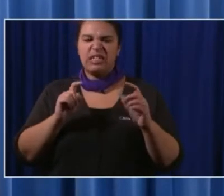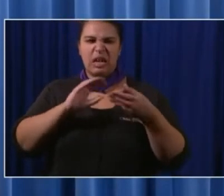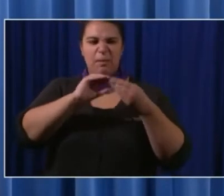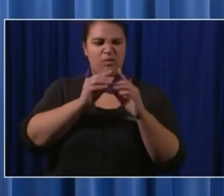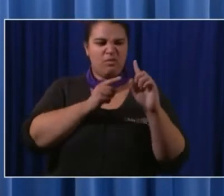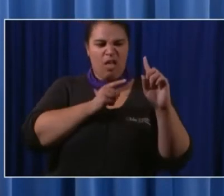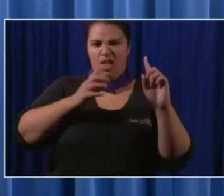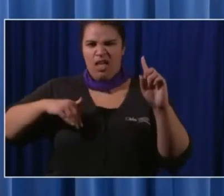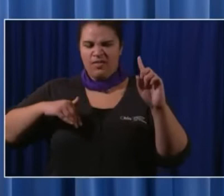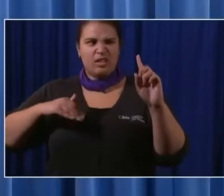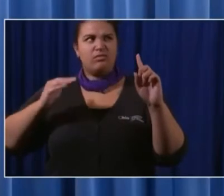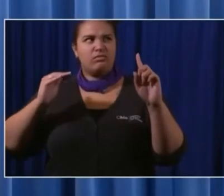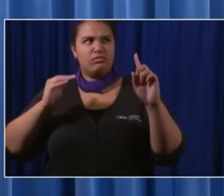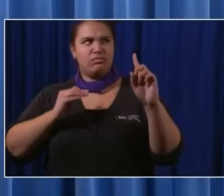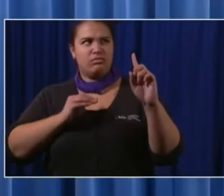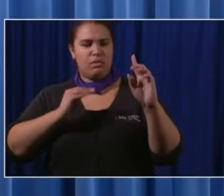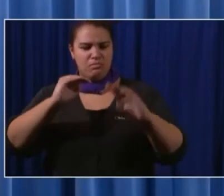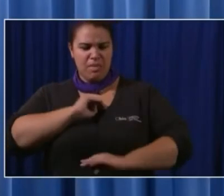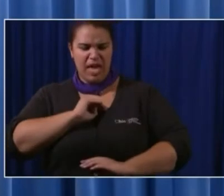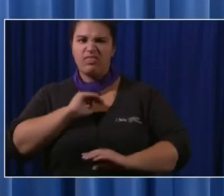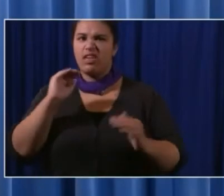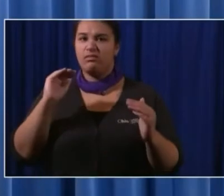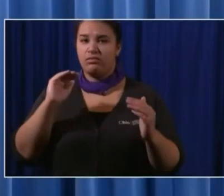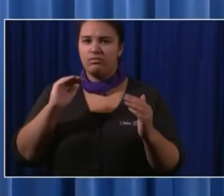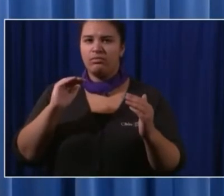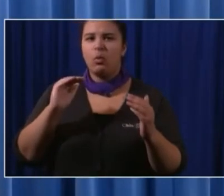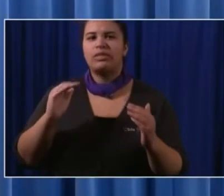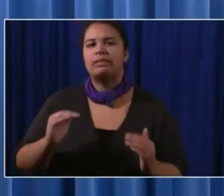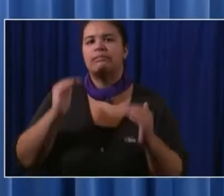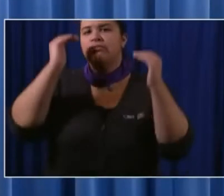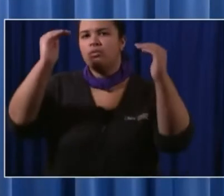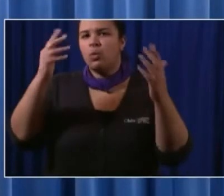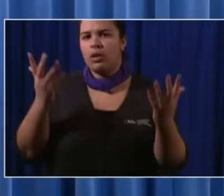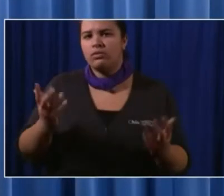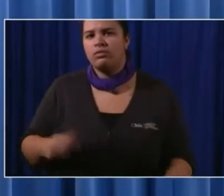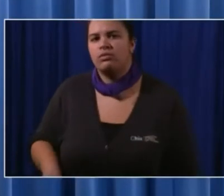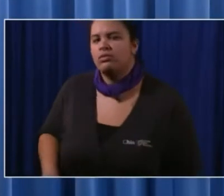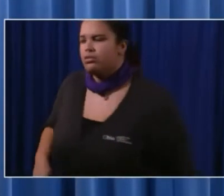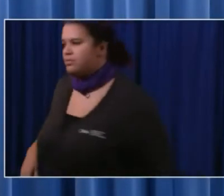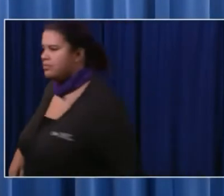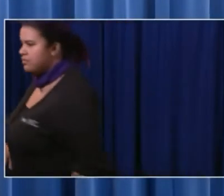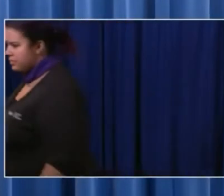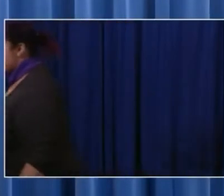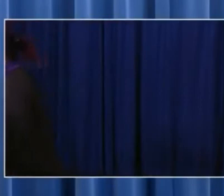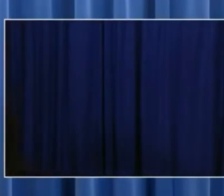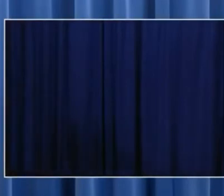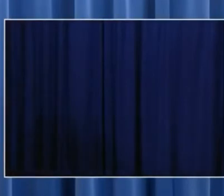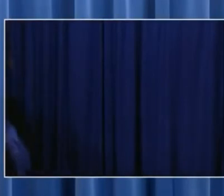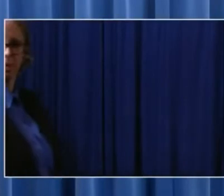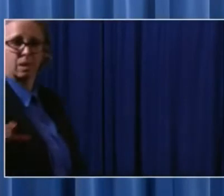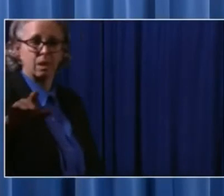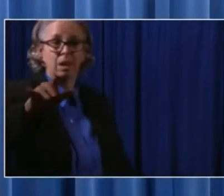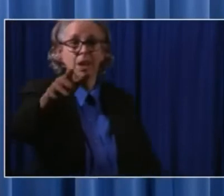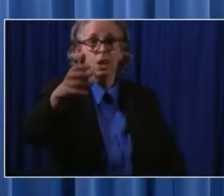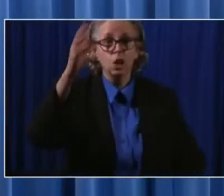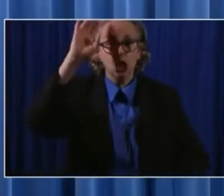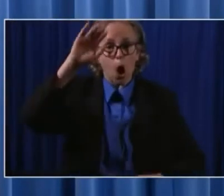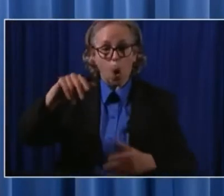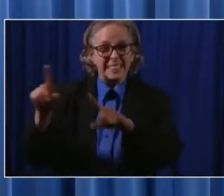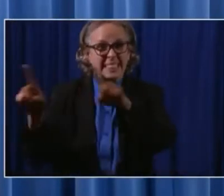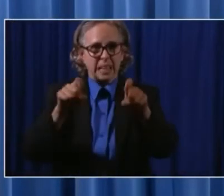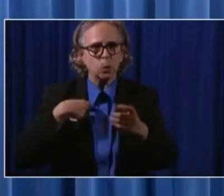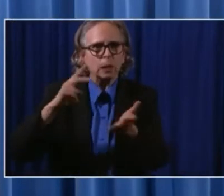we? We've doubled testing. We need to double it again. Okay. That's my best guess.